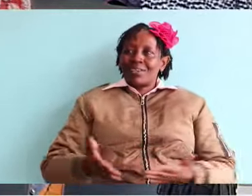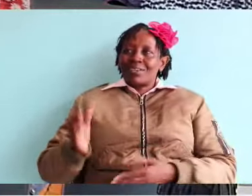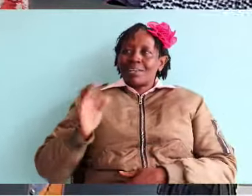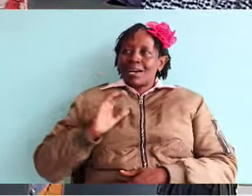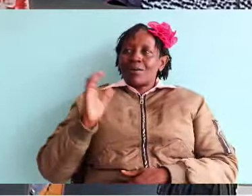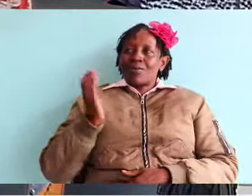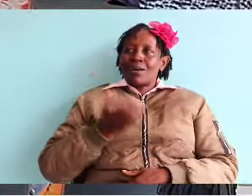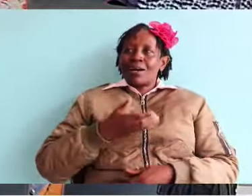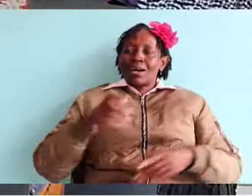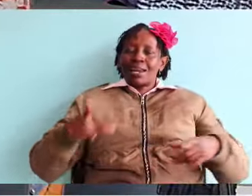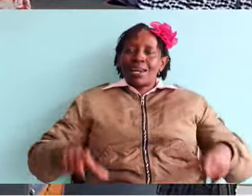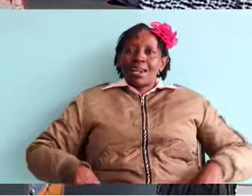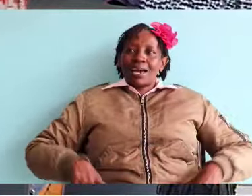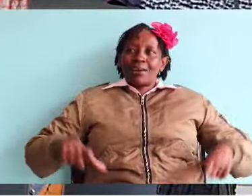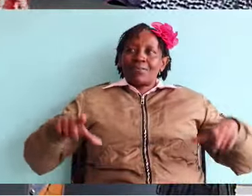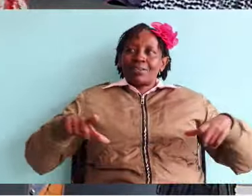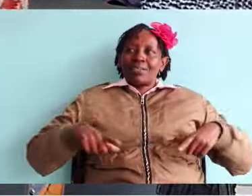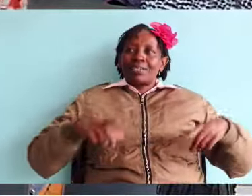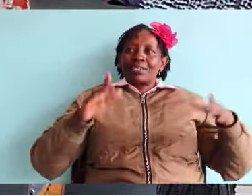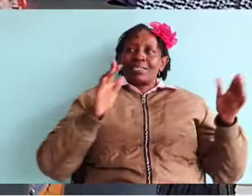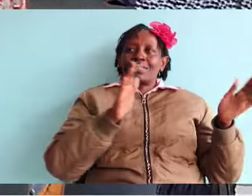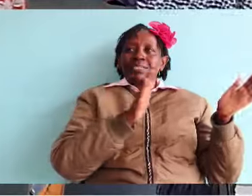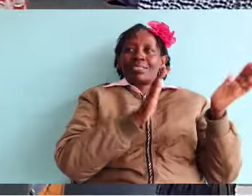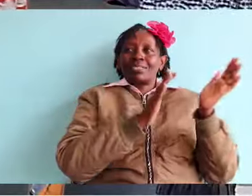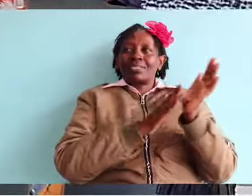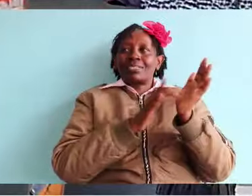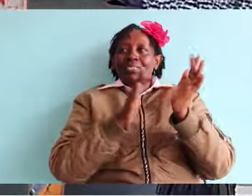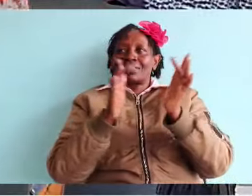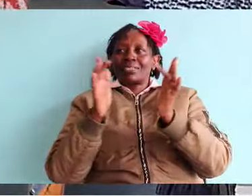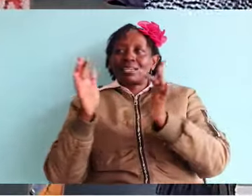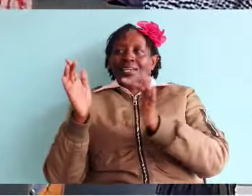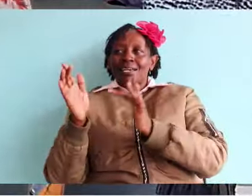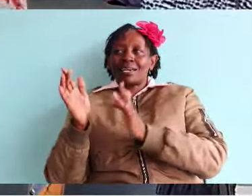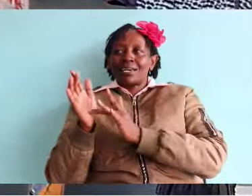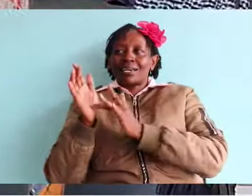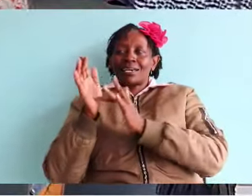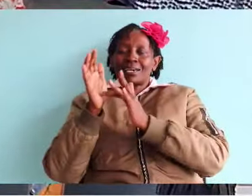eyes. Jesus, our glory and our